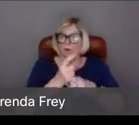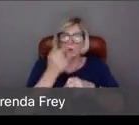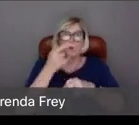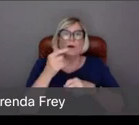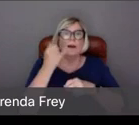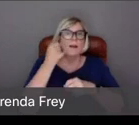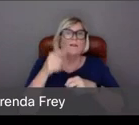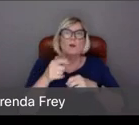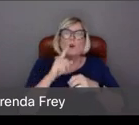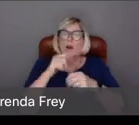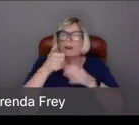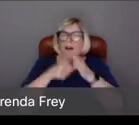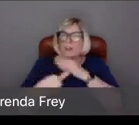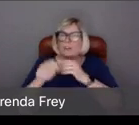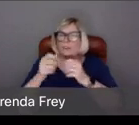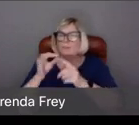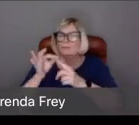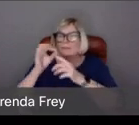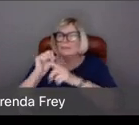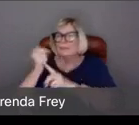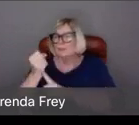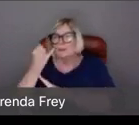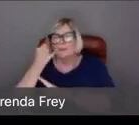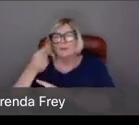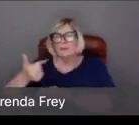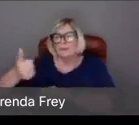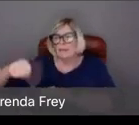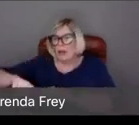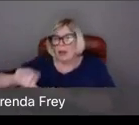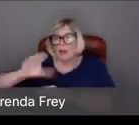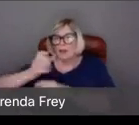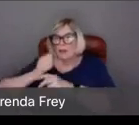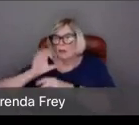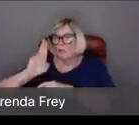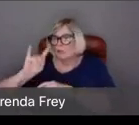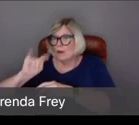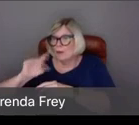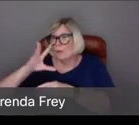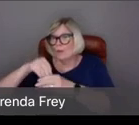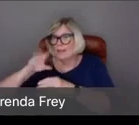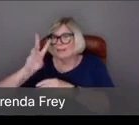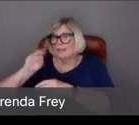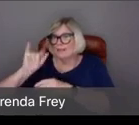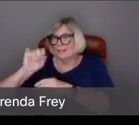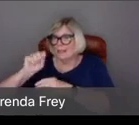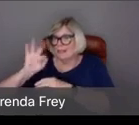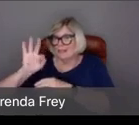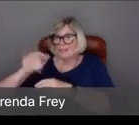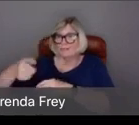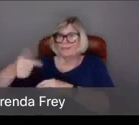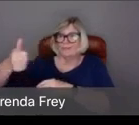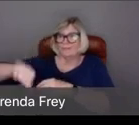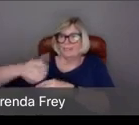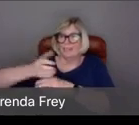into certain situations. So if you've been denied credit within 60 days of that denial, you can request your